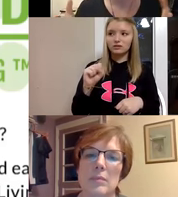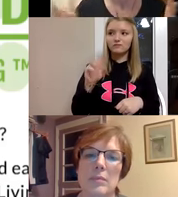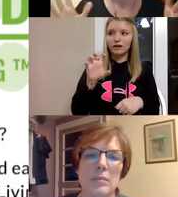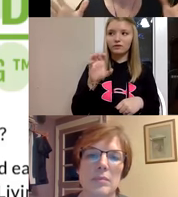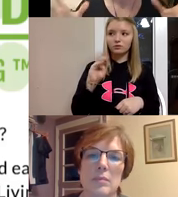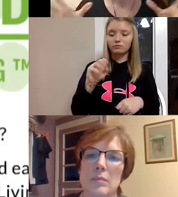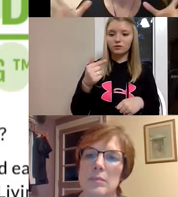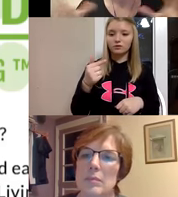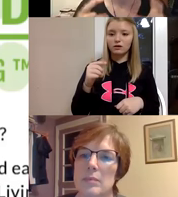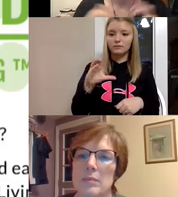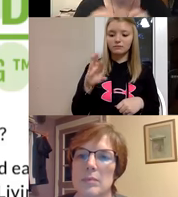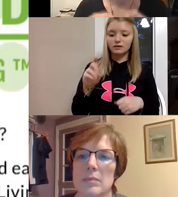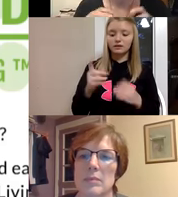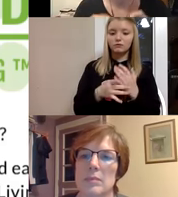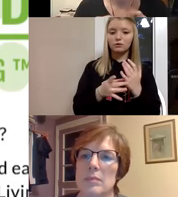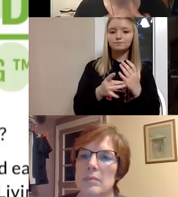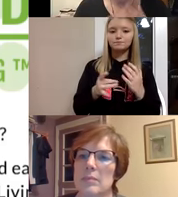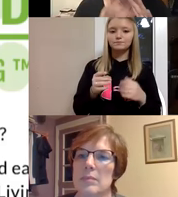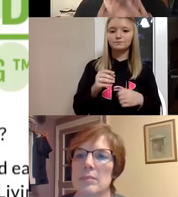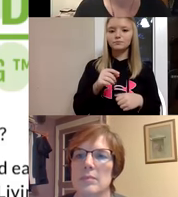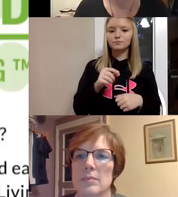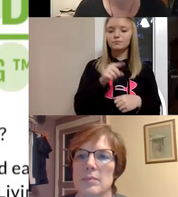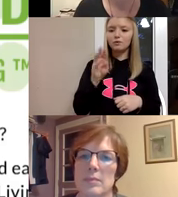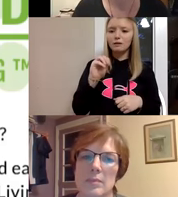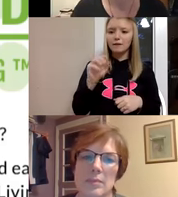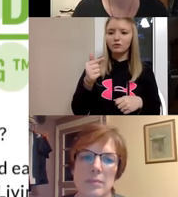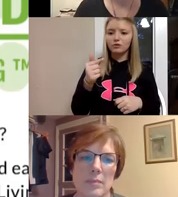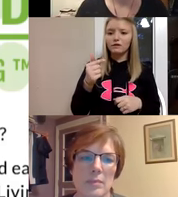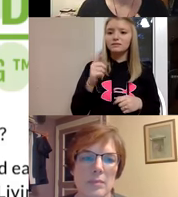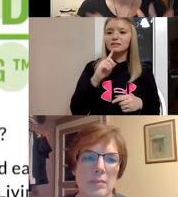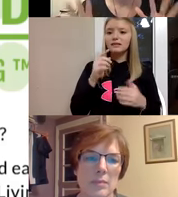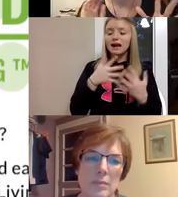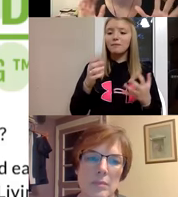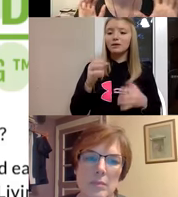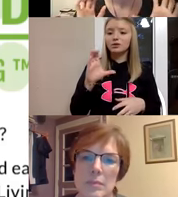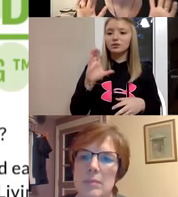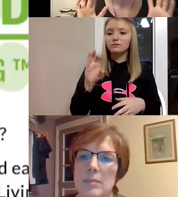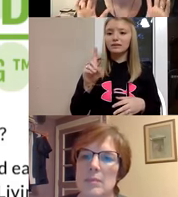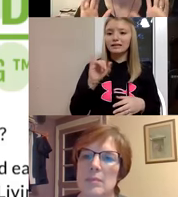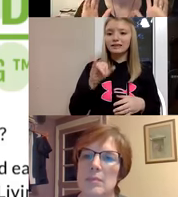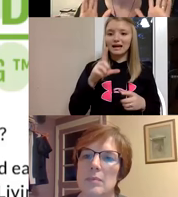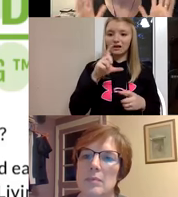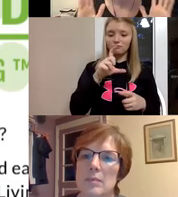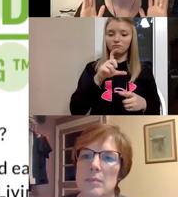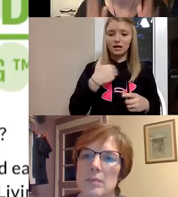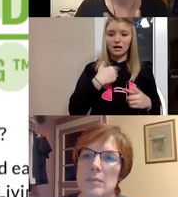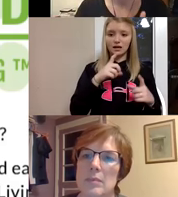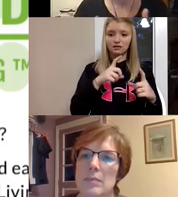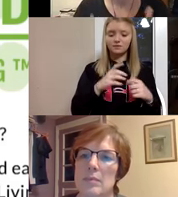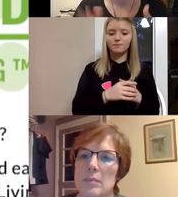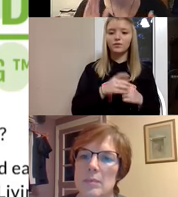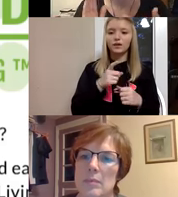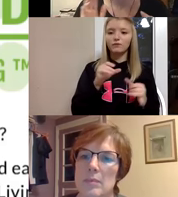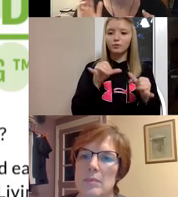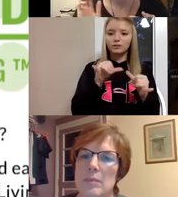mean, that is how much CBD that whole container has. So if you were to measure out all of the